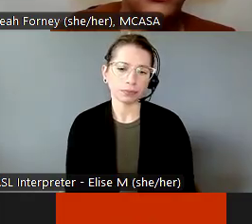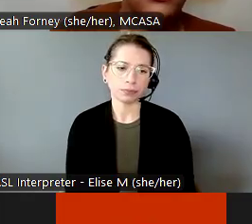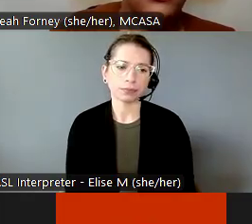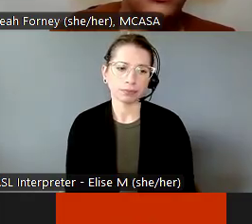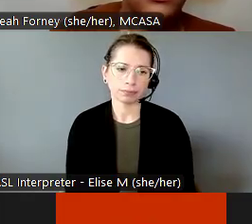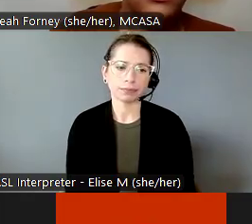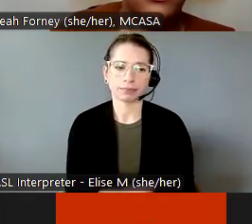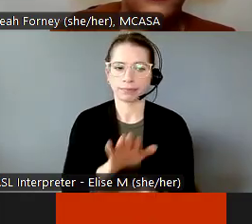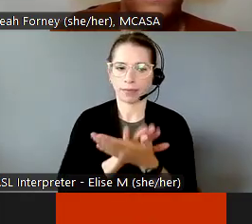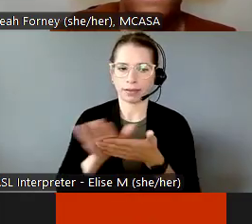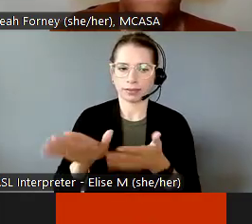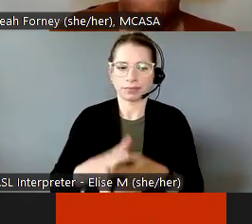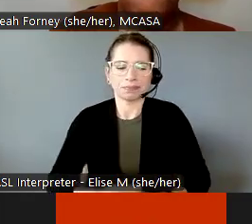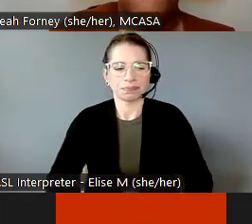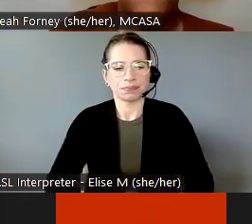Nice.